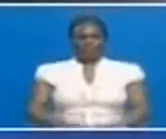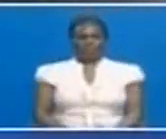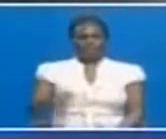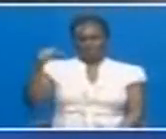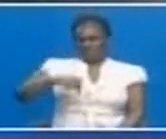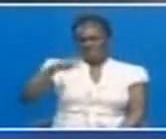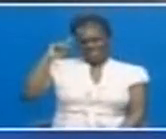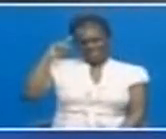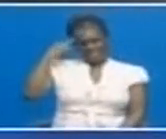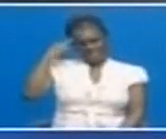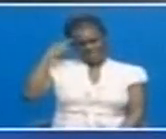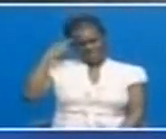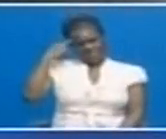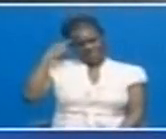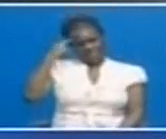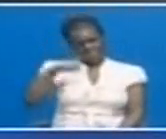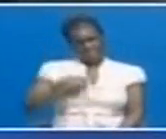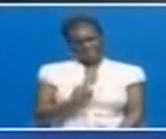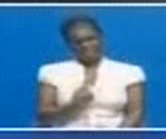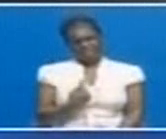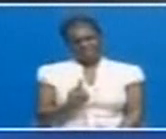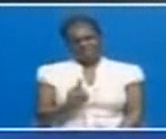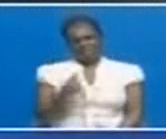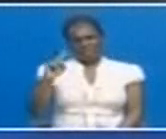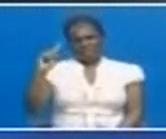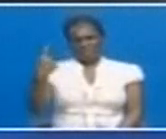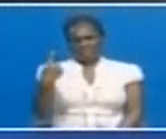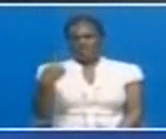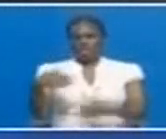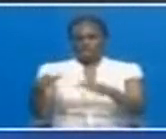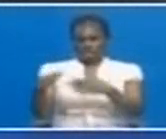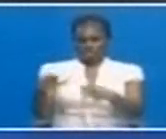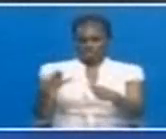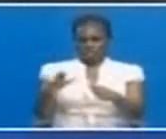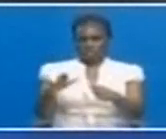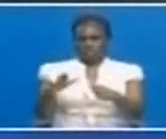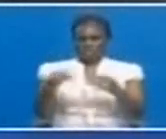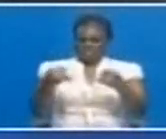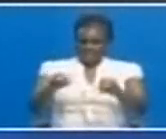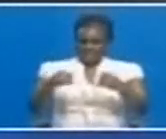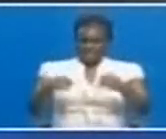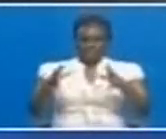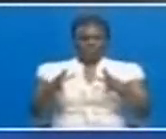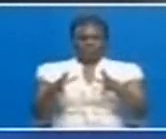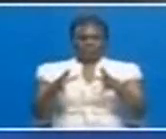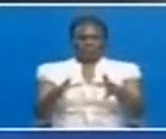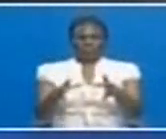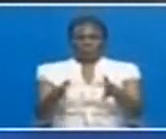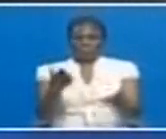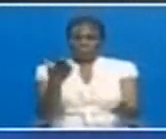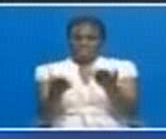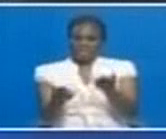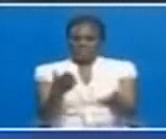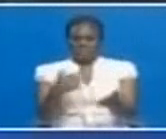Today I think I ran a little bit fast at the first 200 and then tried to push, thinking that maybe I'll